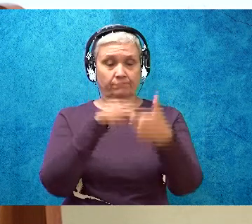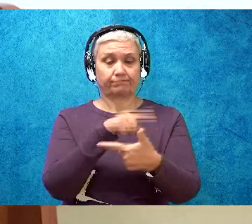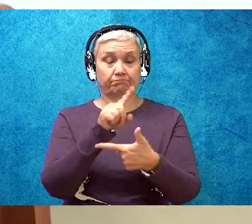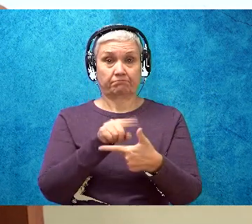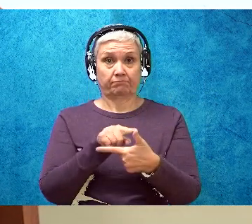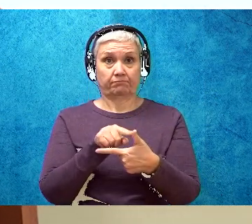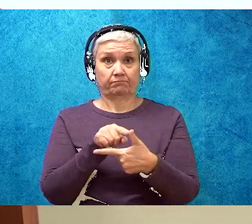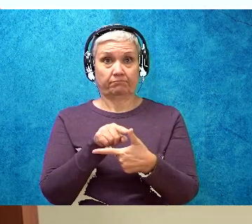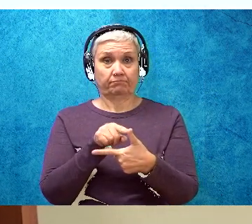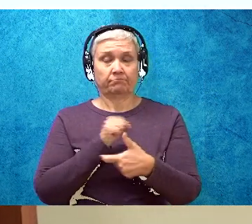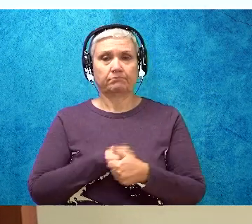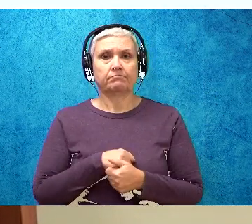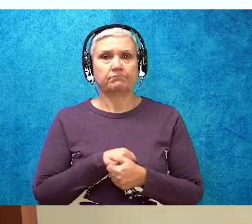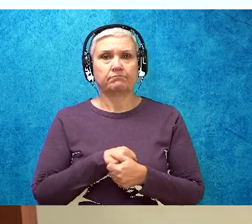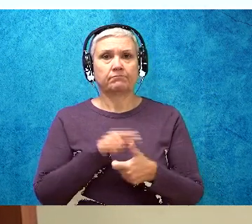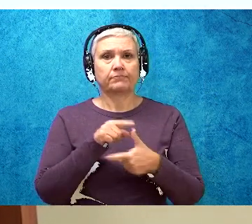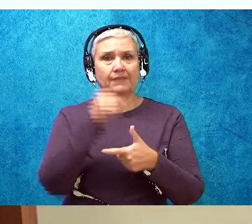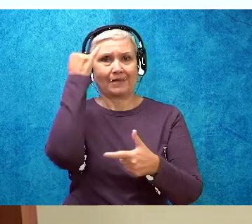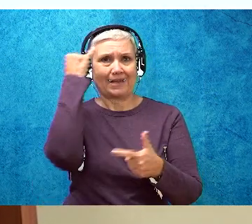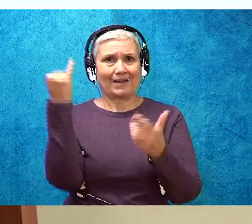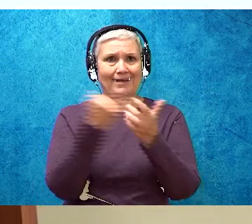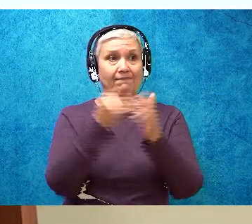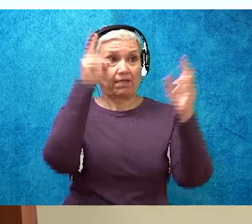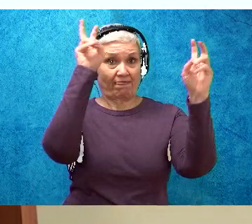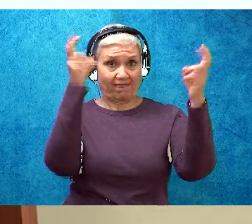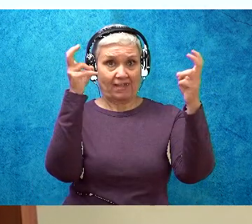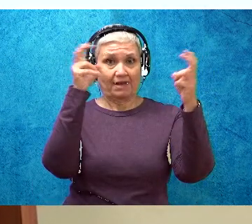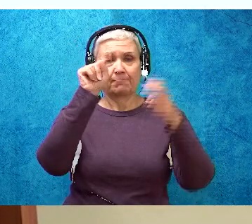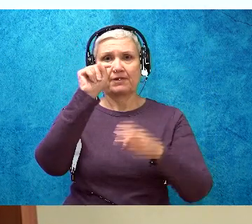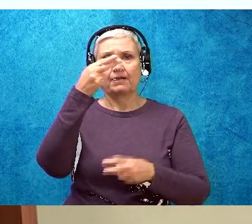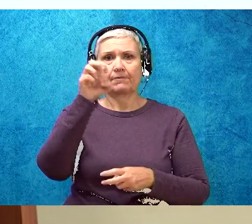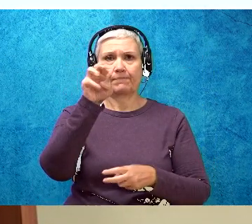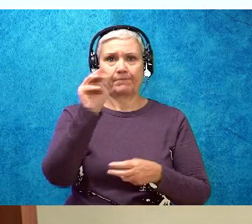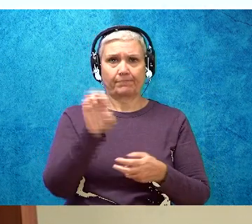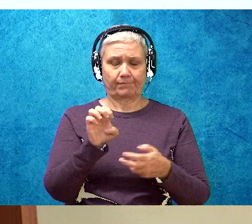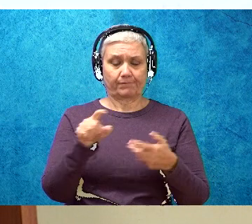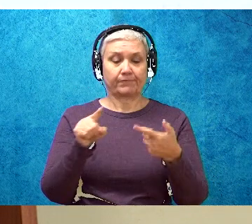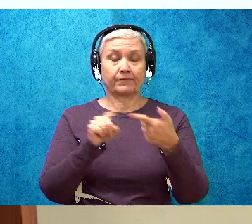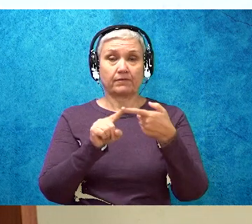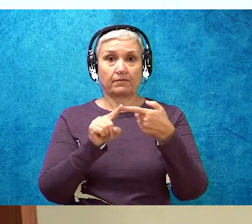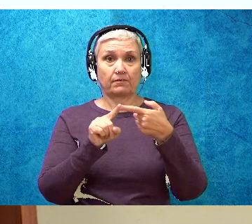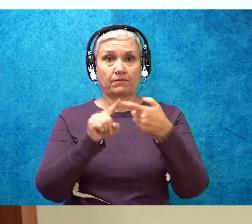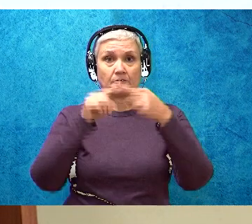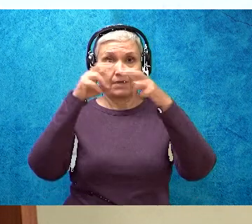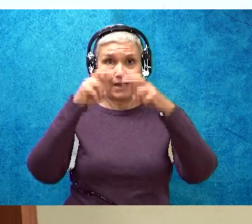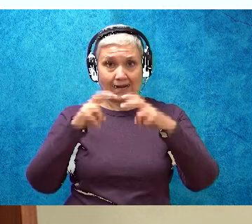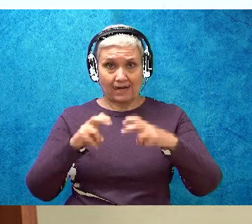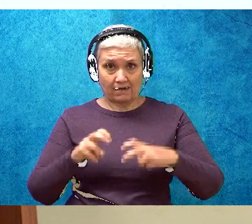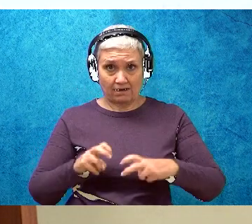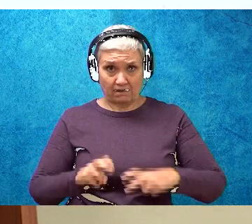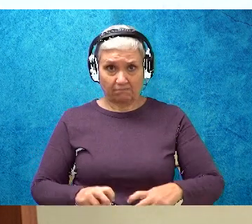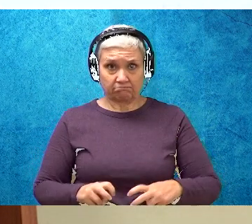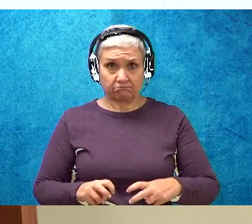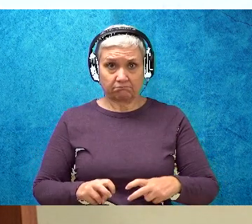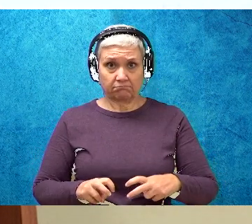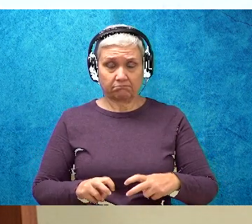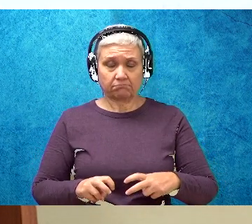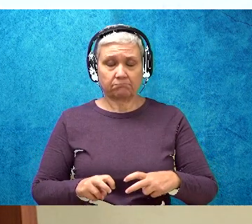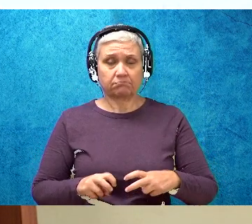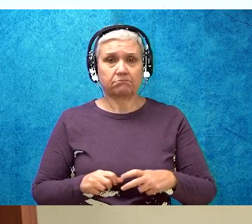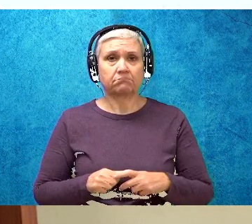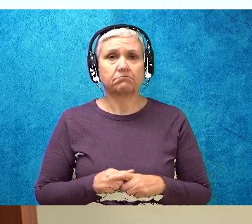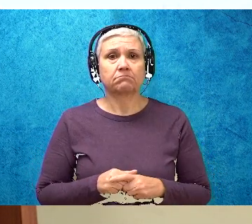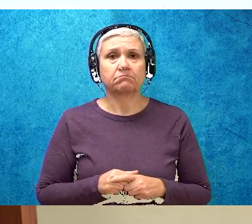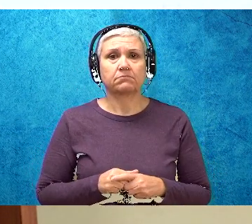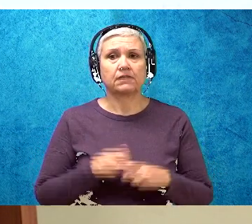follows. Identifying theme. Analyze the development over the course of the text and